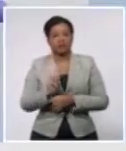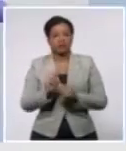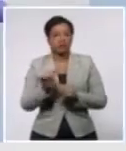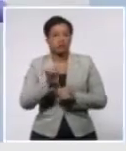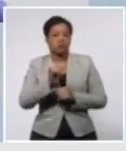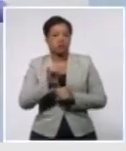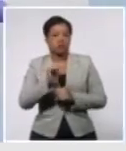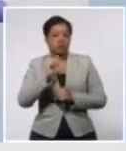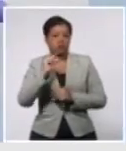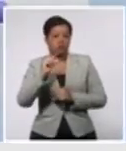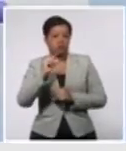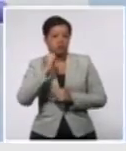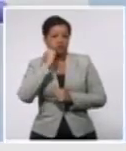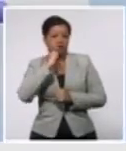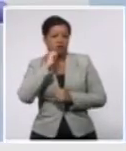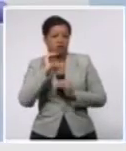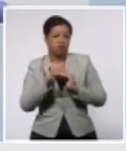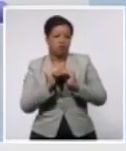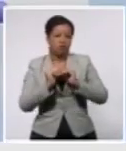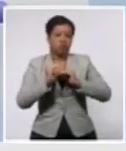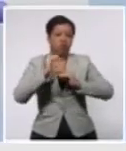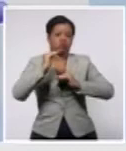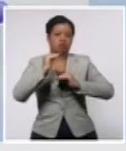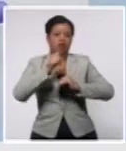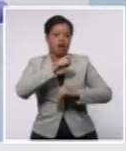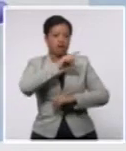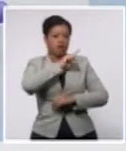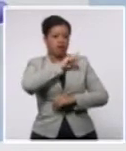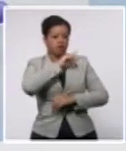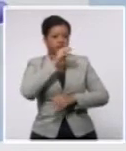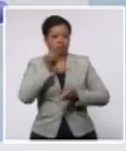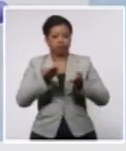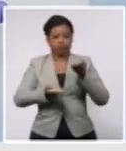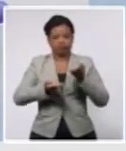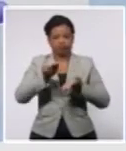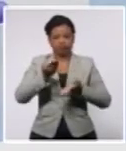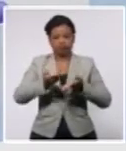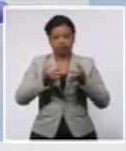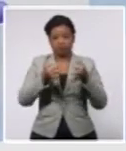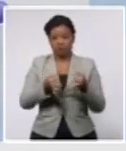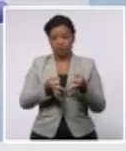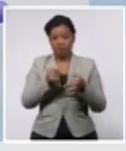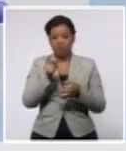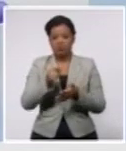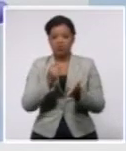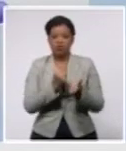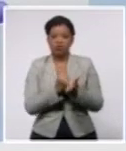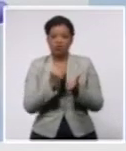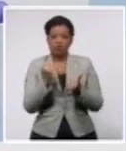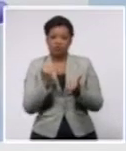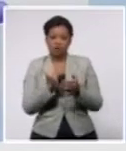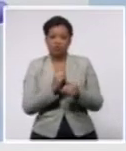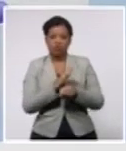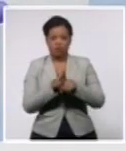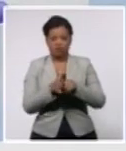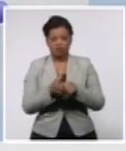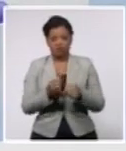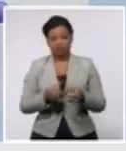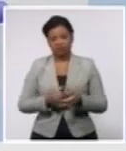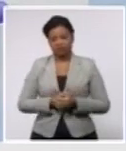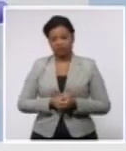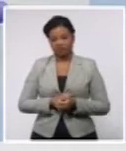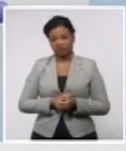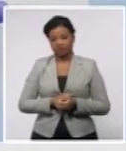a 3.33 rate, which is slightly higher than the one it had yesterday. I'm talking about positive